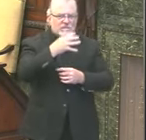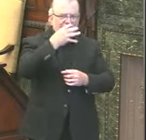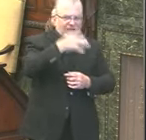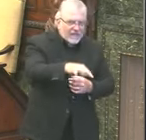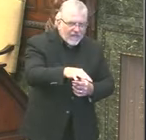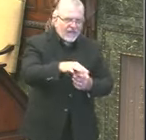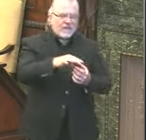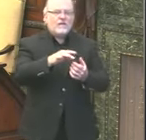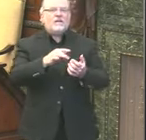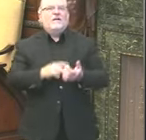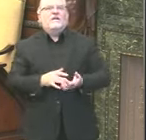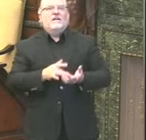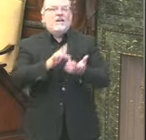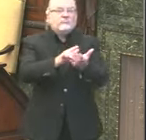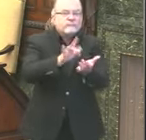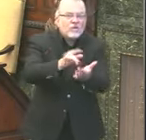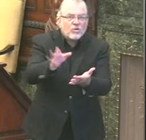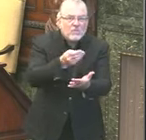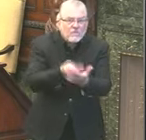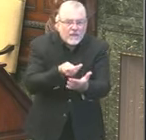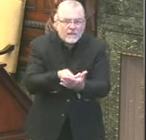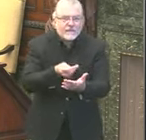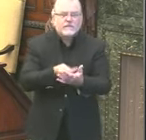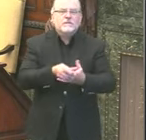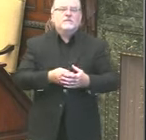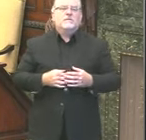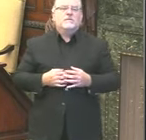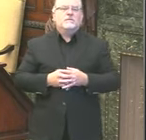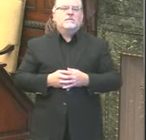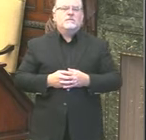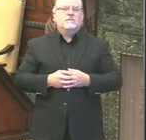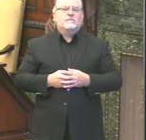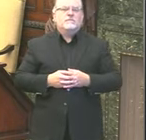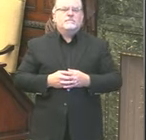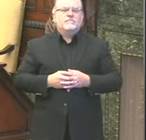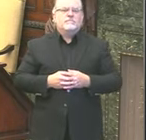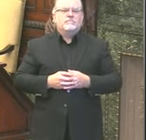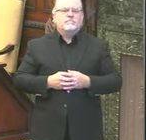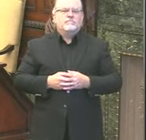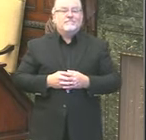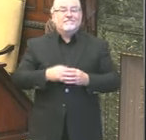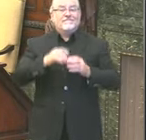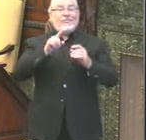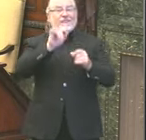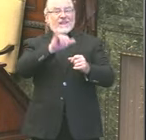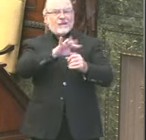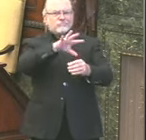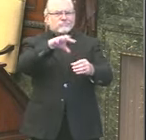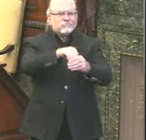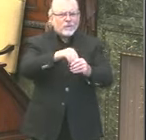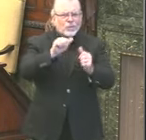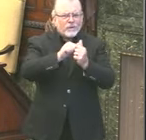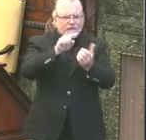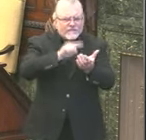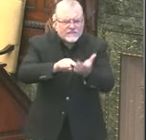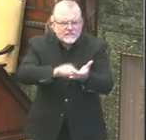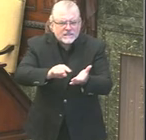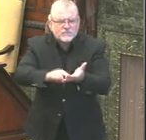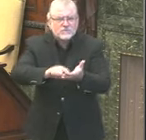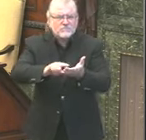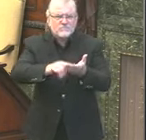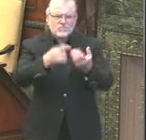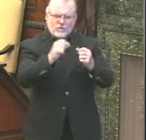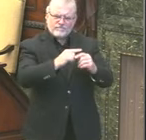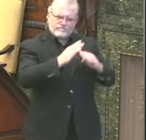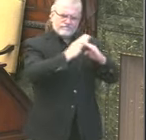organizations in Philadelphia are engaged in the discovery, prosecution, and elimination of elder abuse in our community. These include the Philadelphia